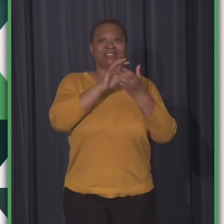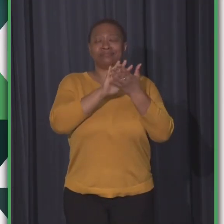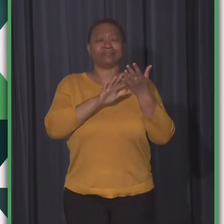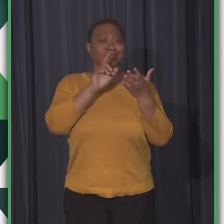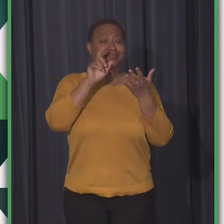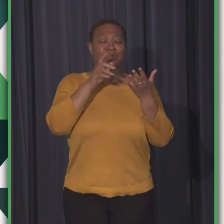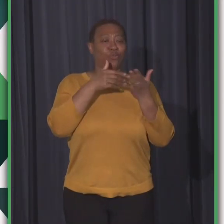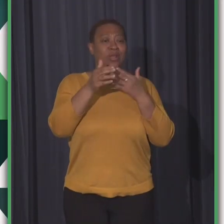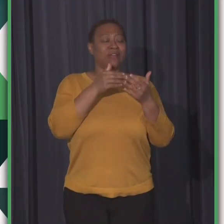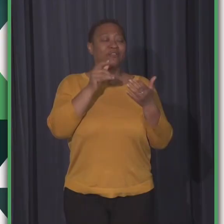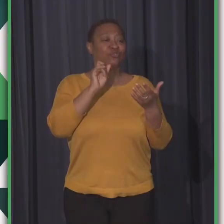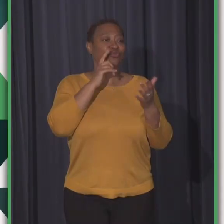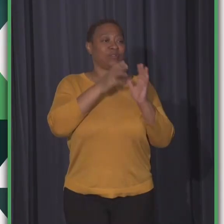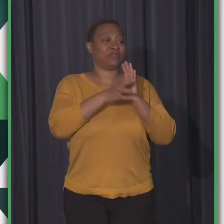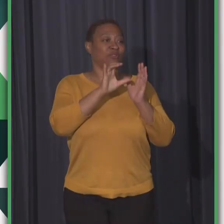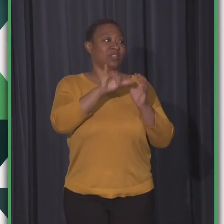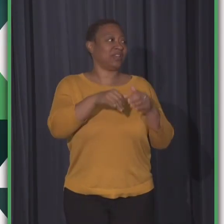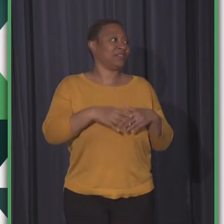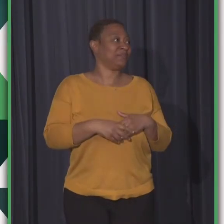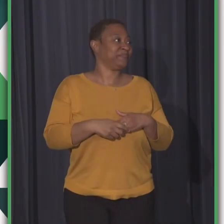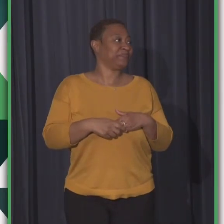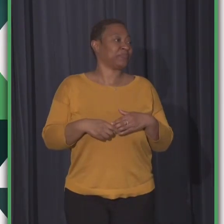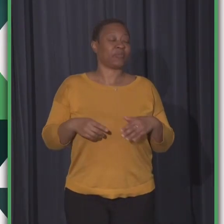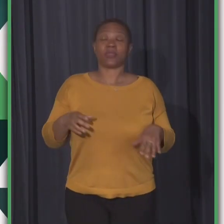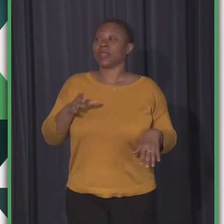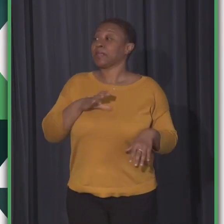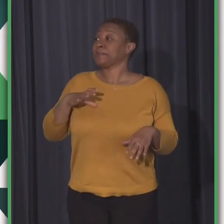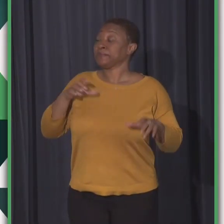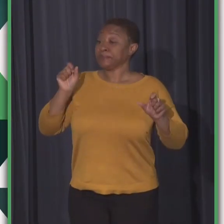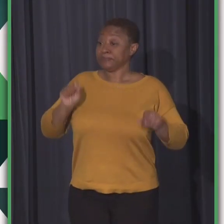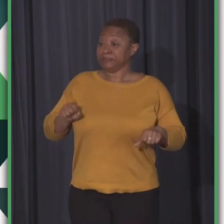review those. Commissioner, if I may,